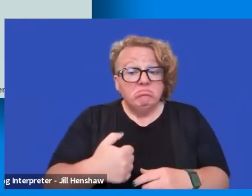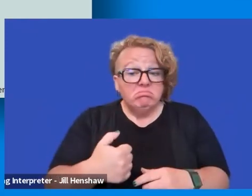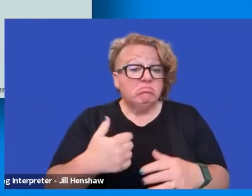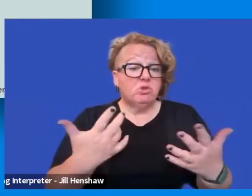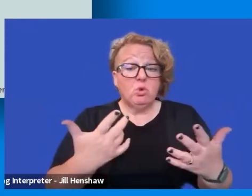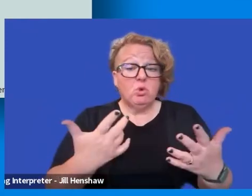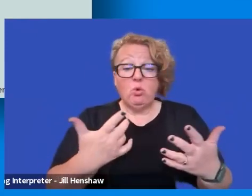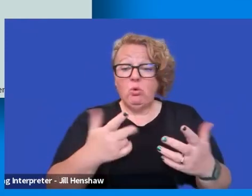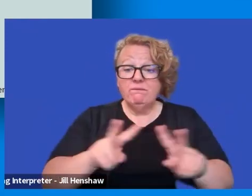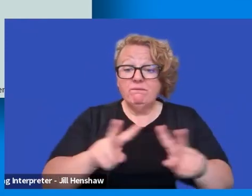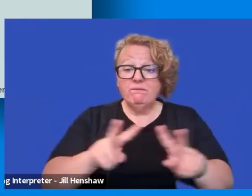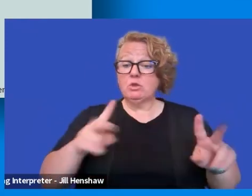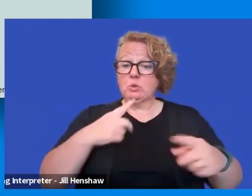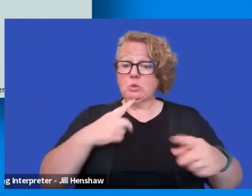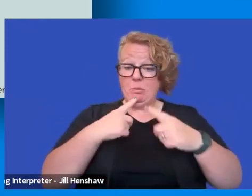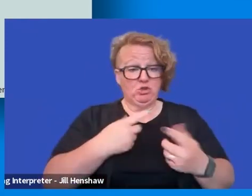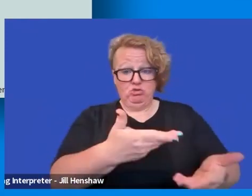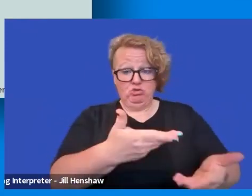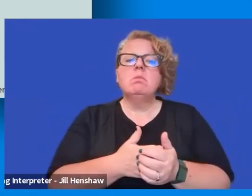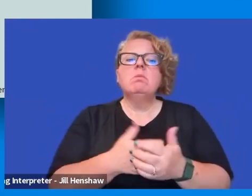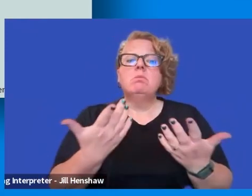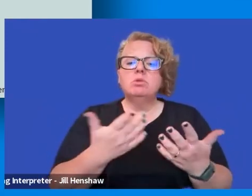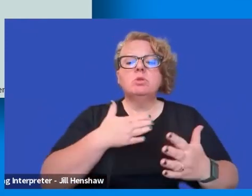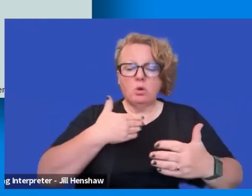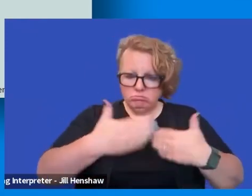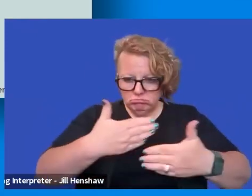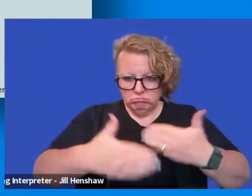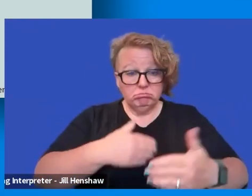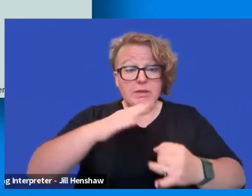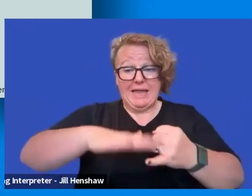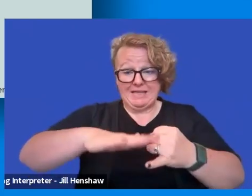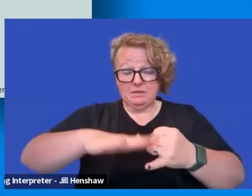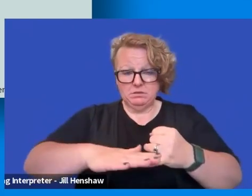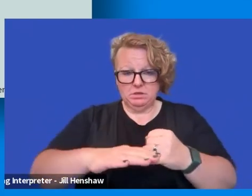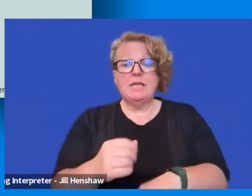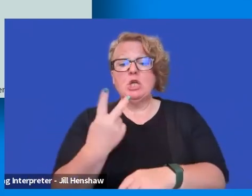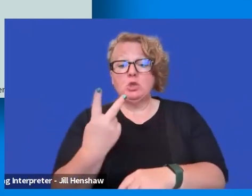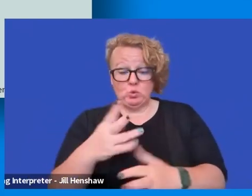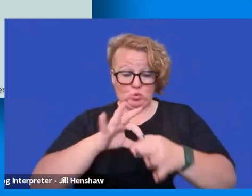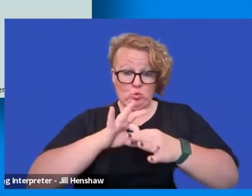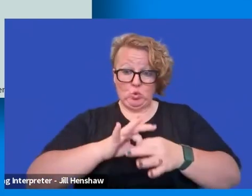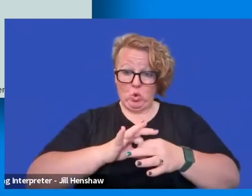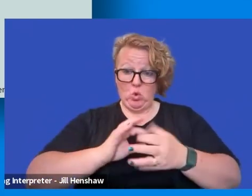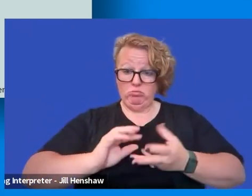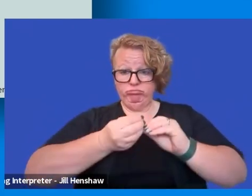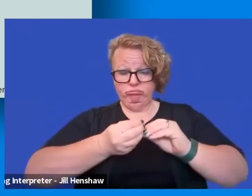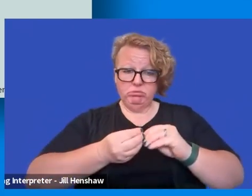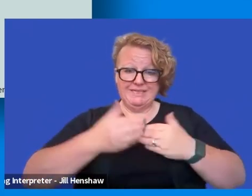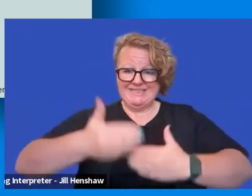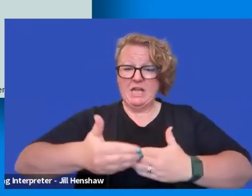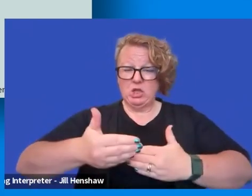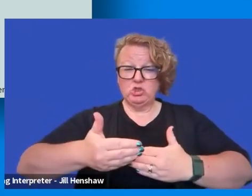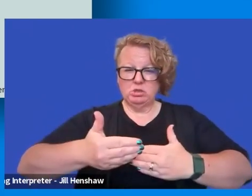other visuals. At the end of this process, we had two co-design sessions with the most